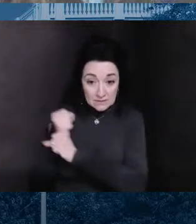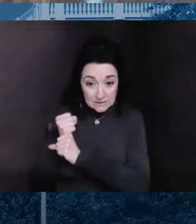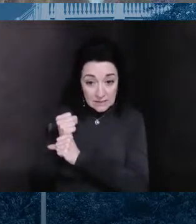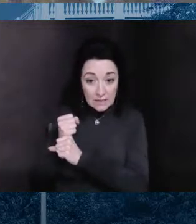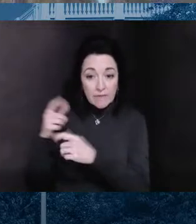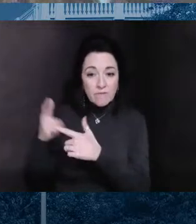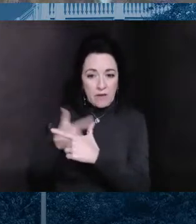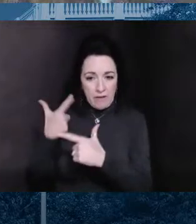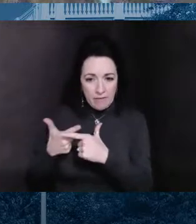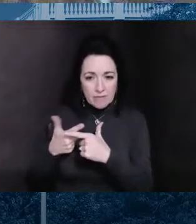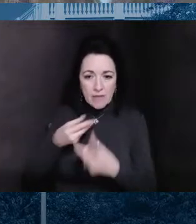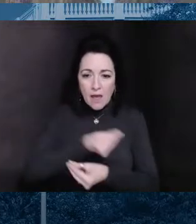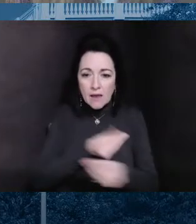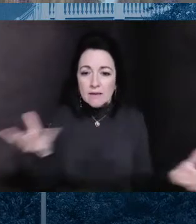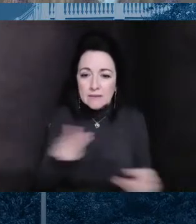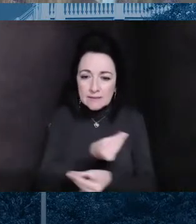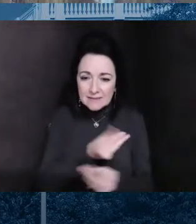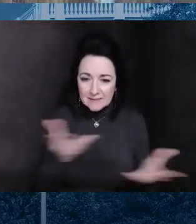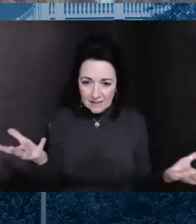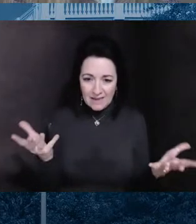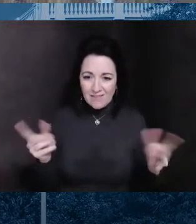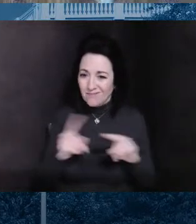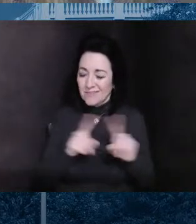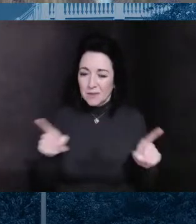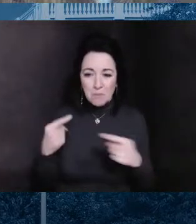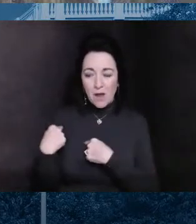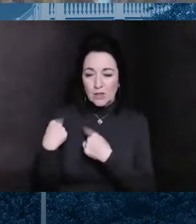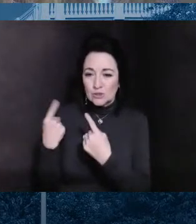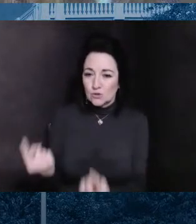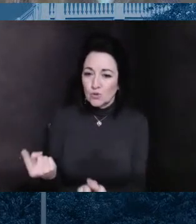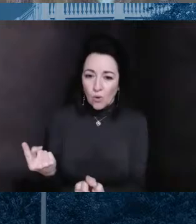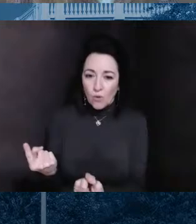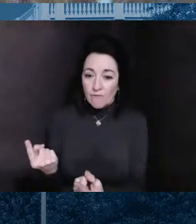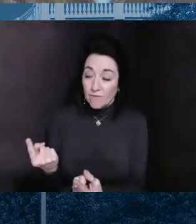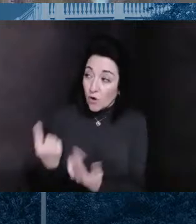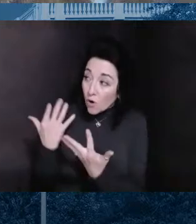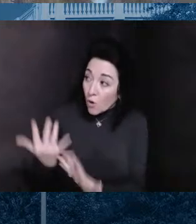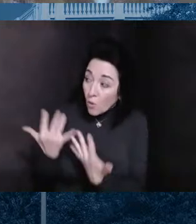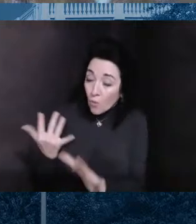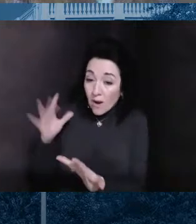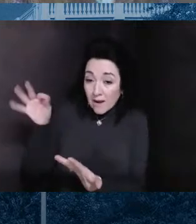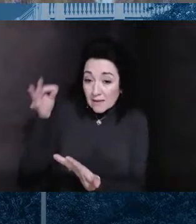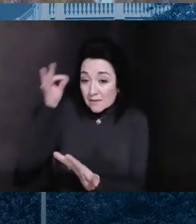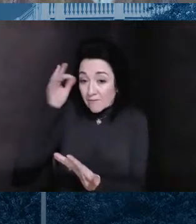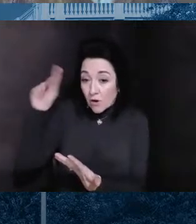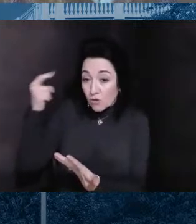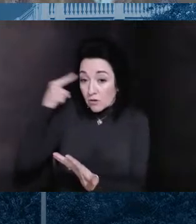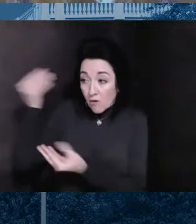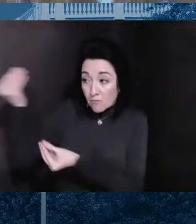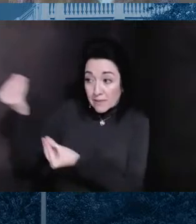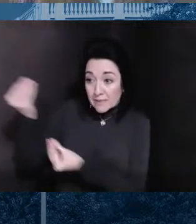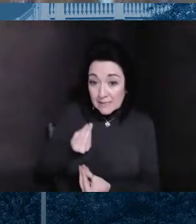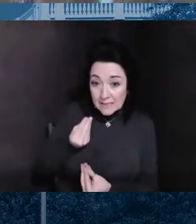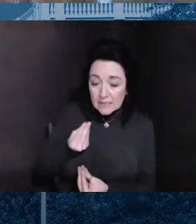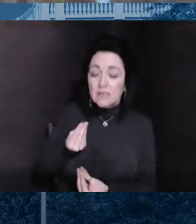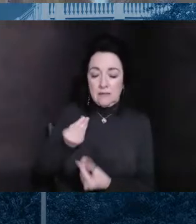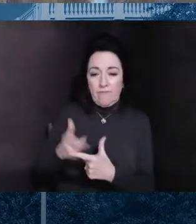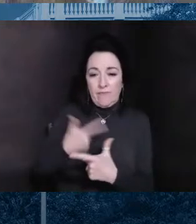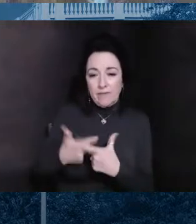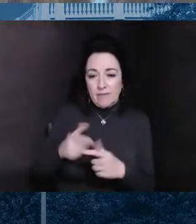vaccine than we have in the state. But we are excited that we do have this network, this